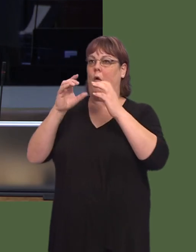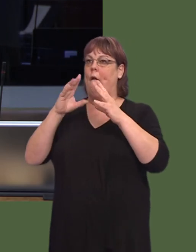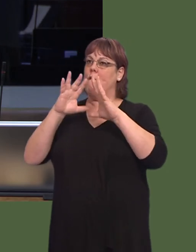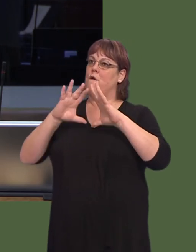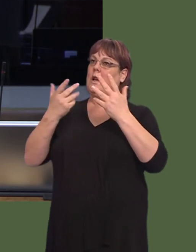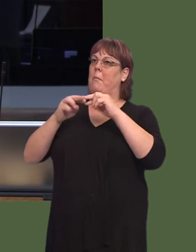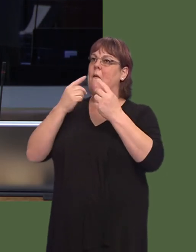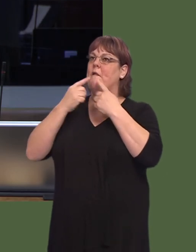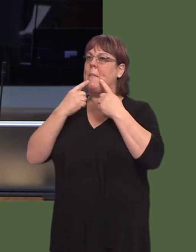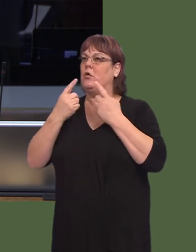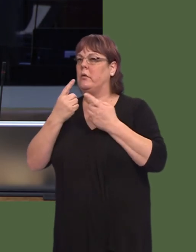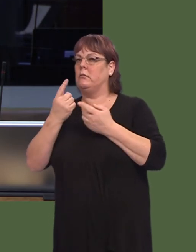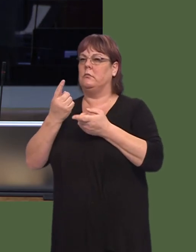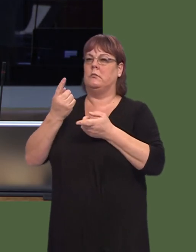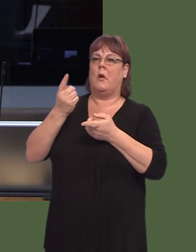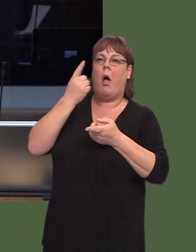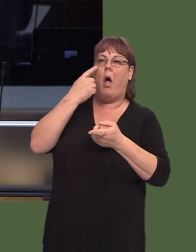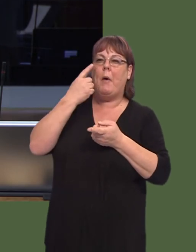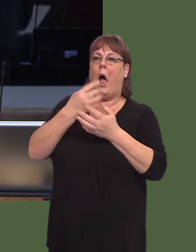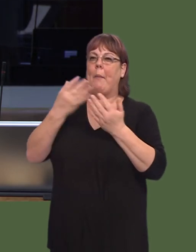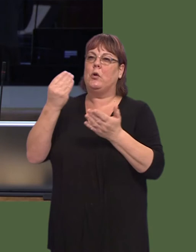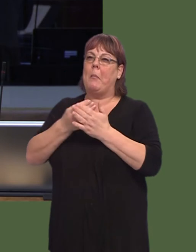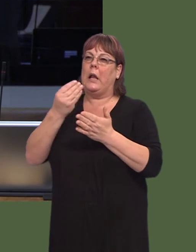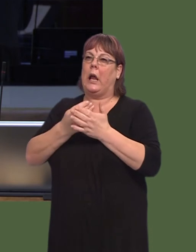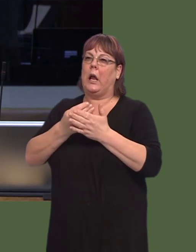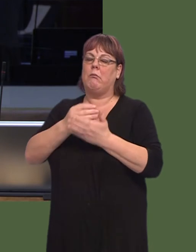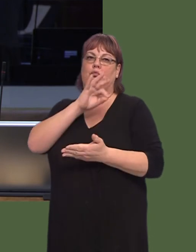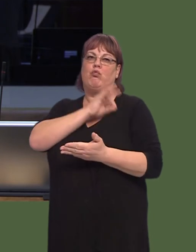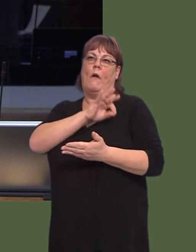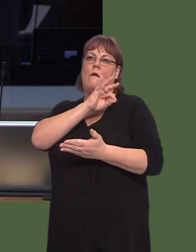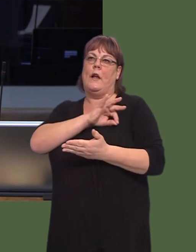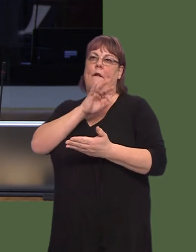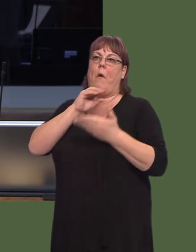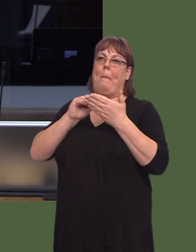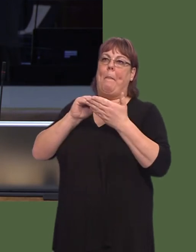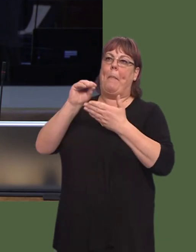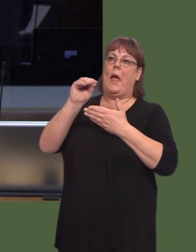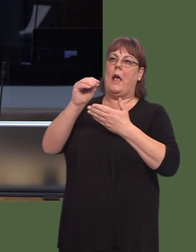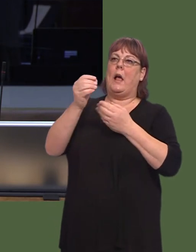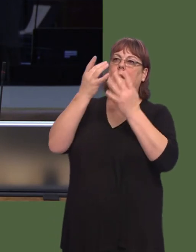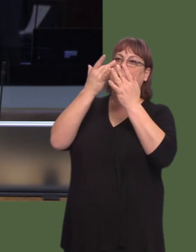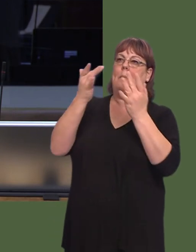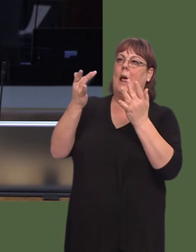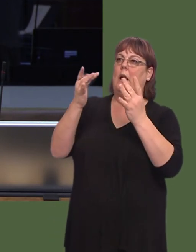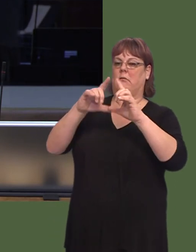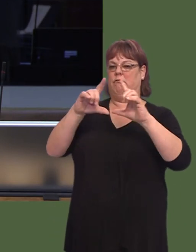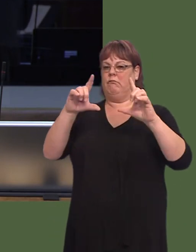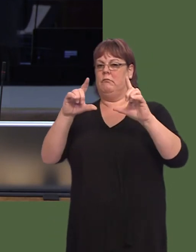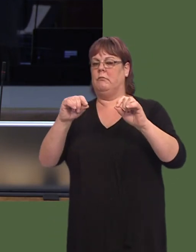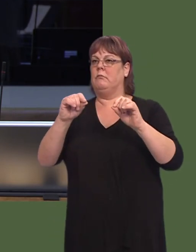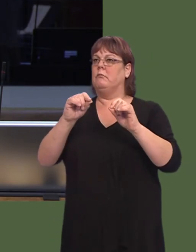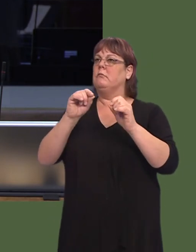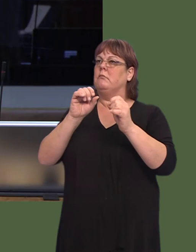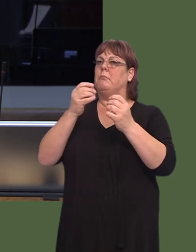of thousands of pounds a year out of parking, pay and display parking machines that don't give